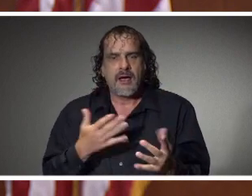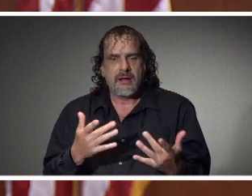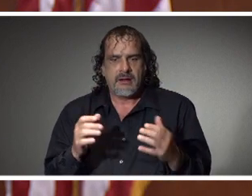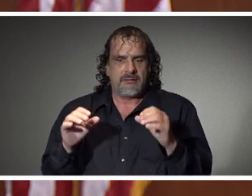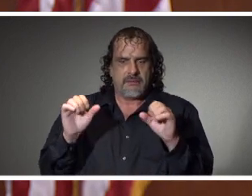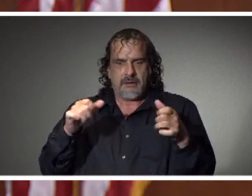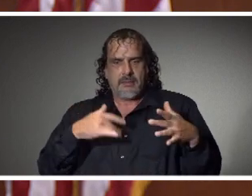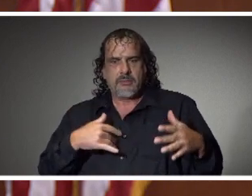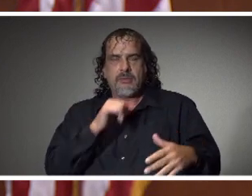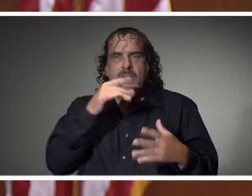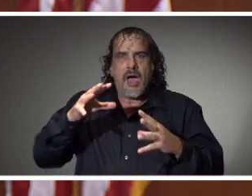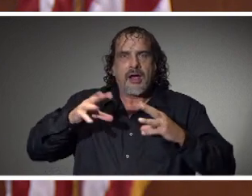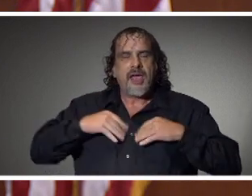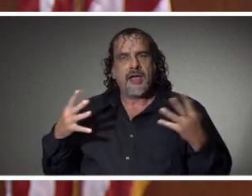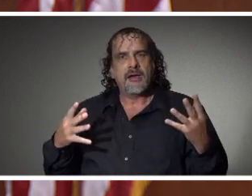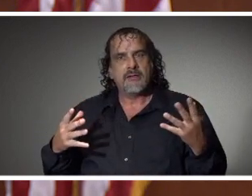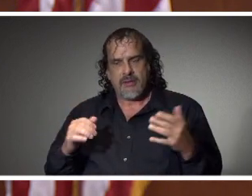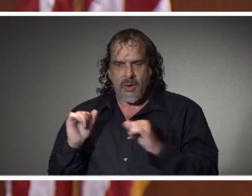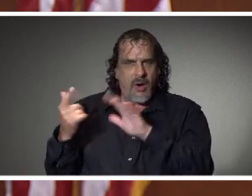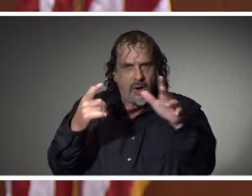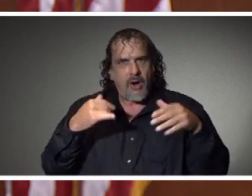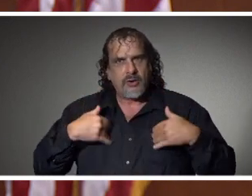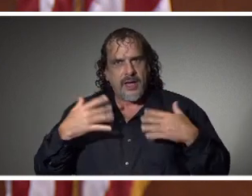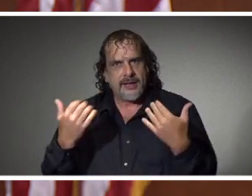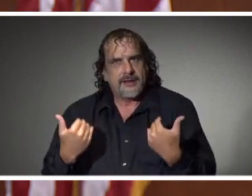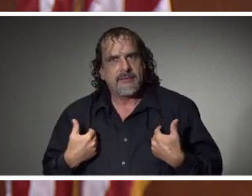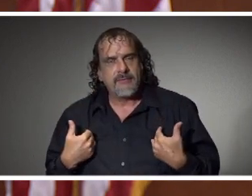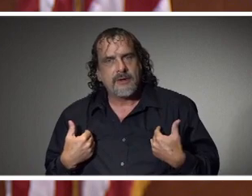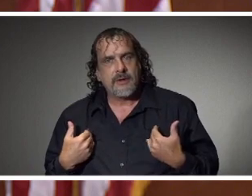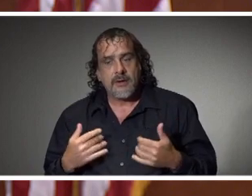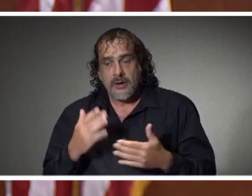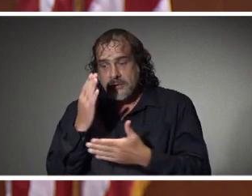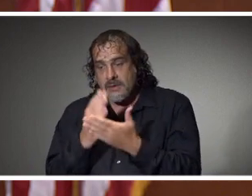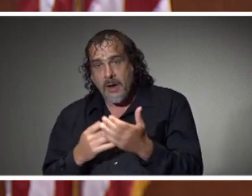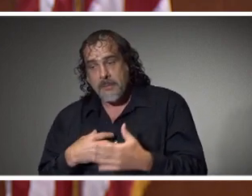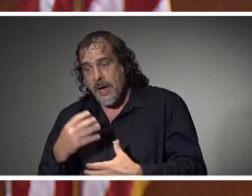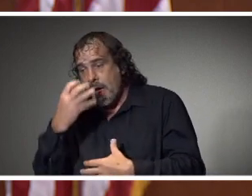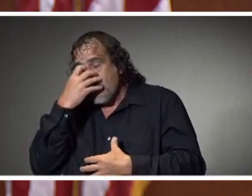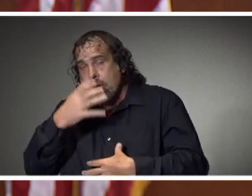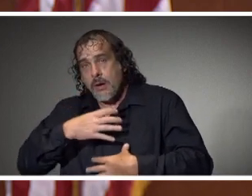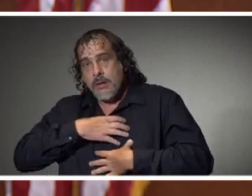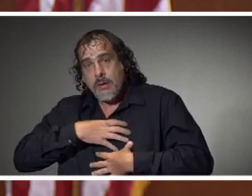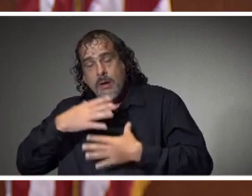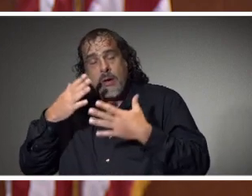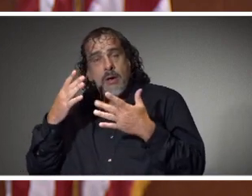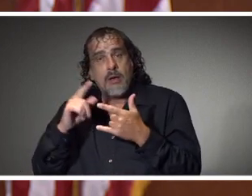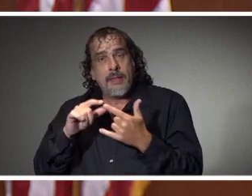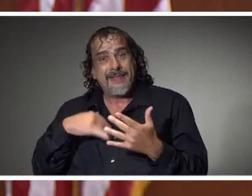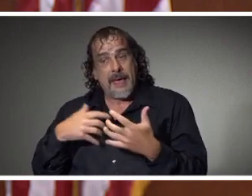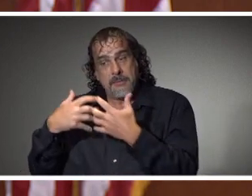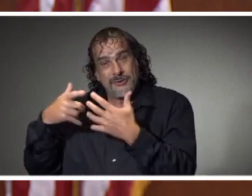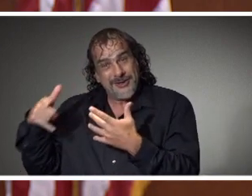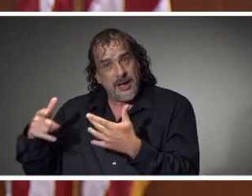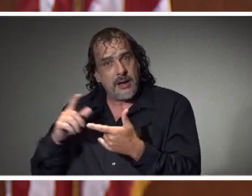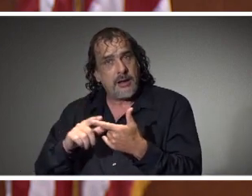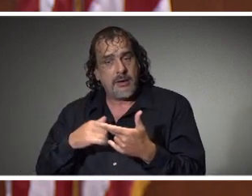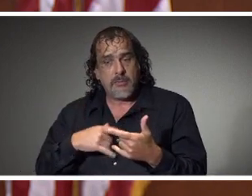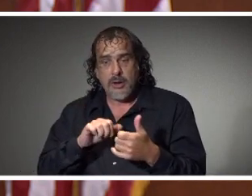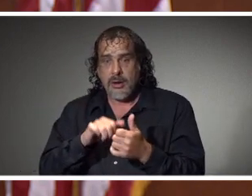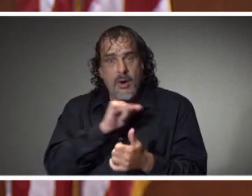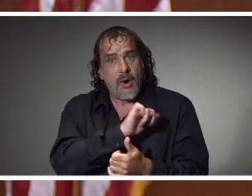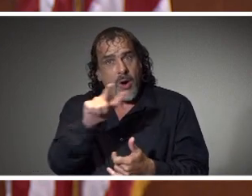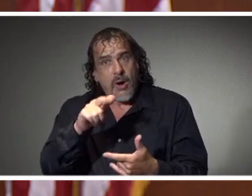less likely to end up on a ventilator, but we are all vulnerable to the immense pain of losing a loved